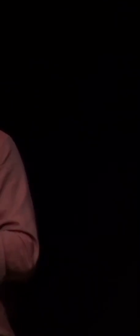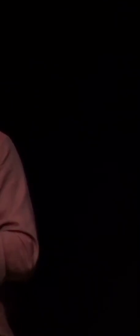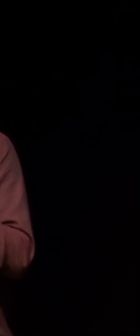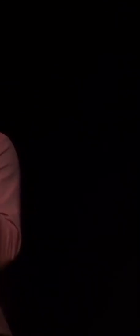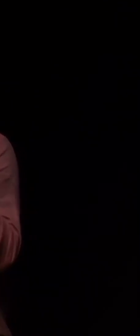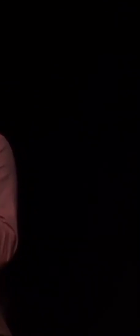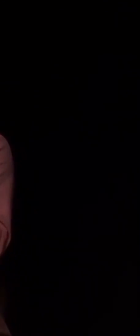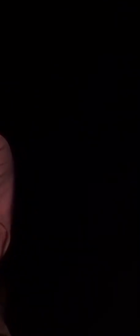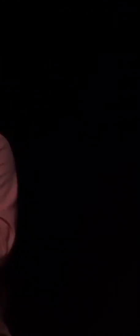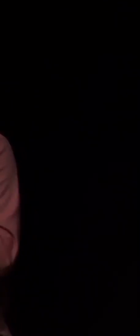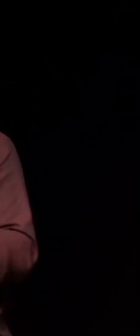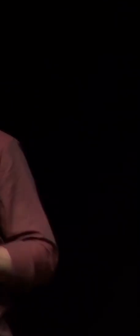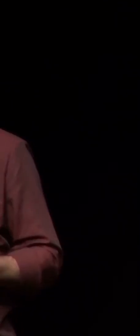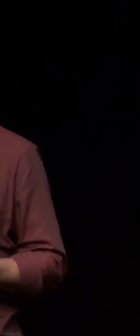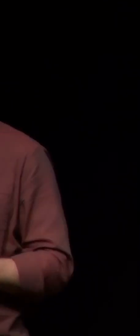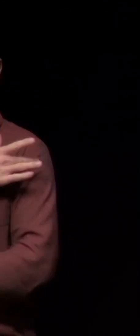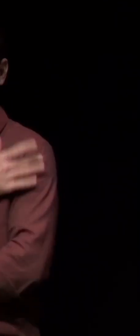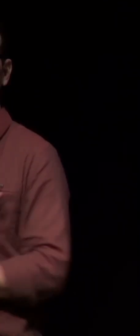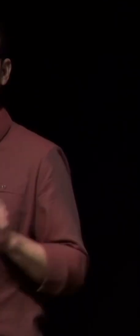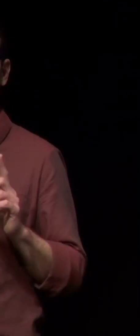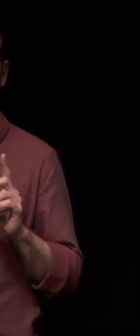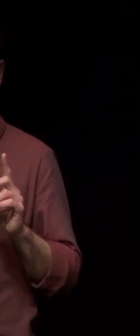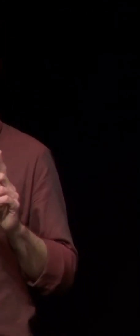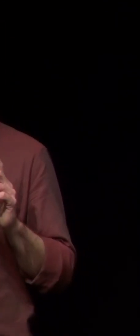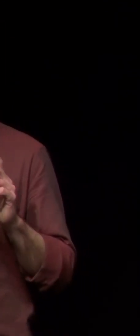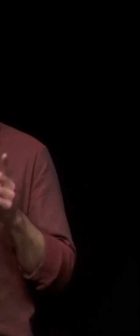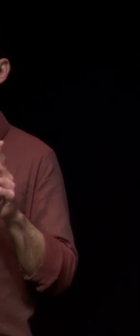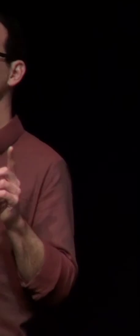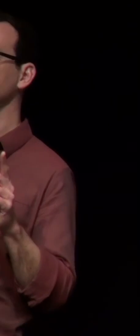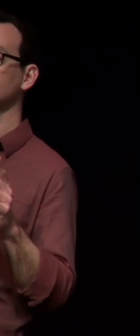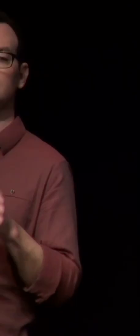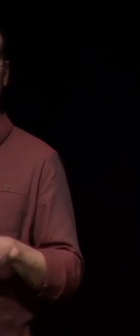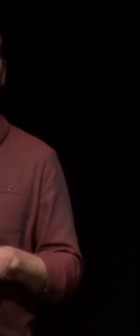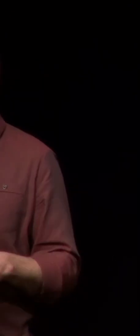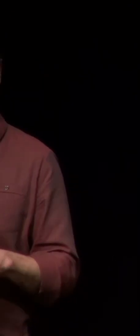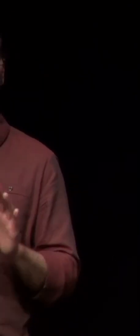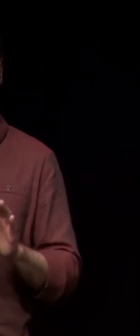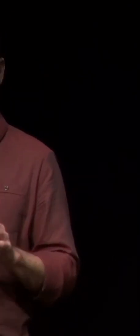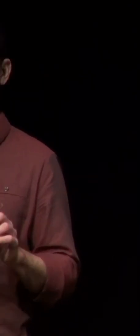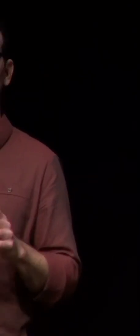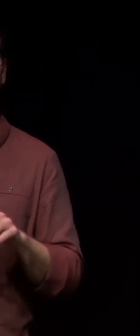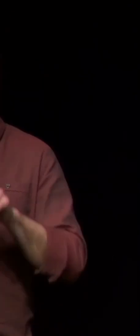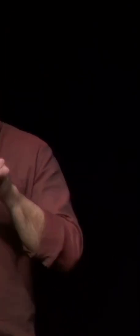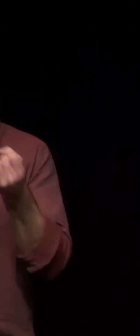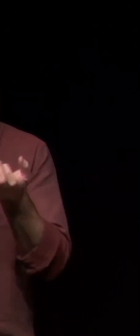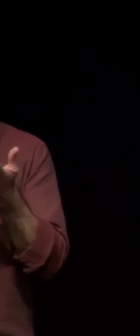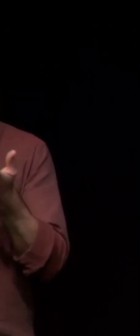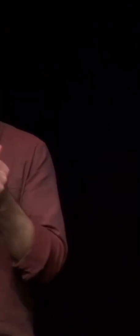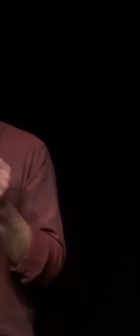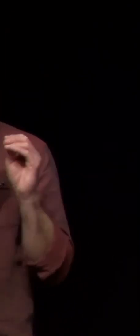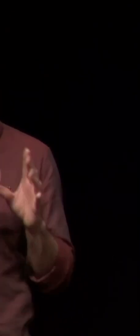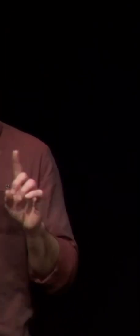the government of my province lost a Supreme Court of Canada decision over illegally breaking contracts with teachers